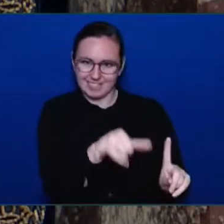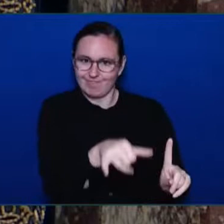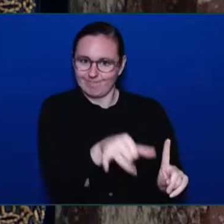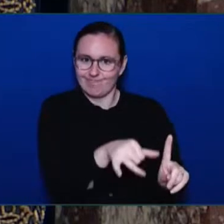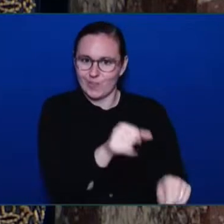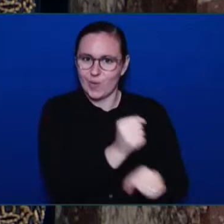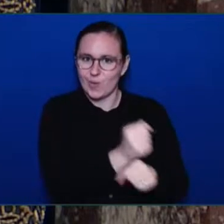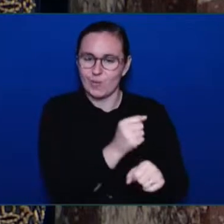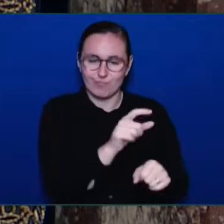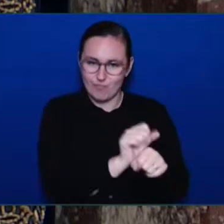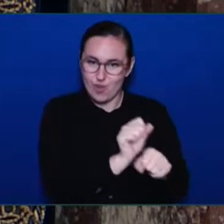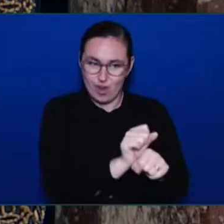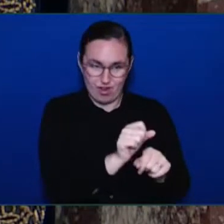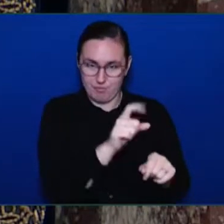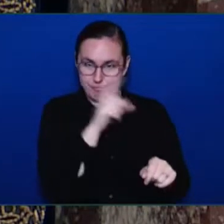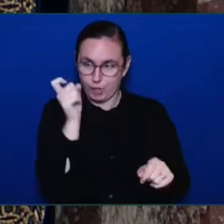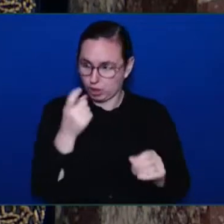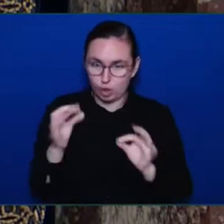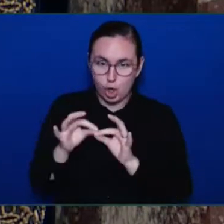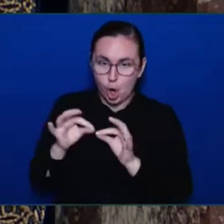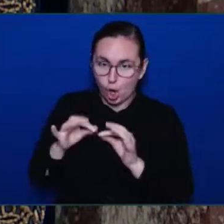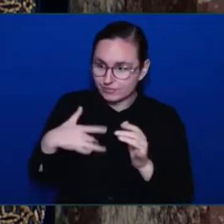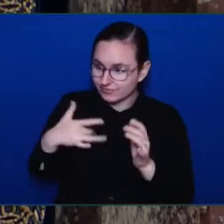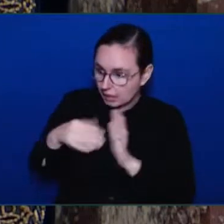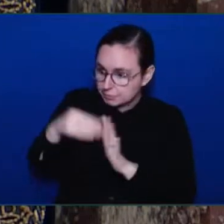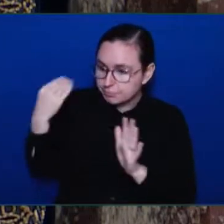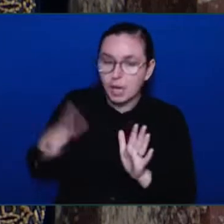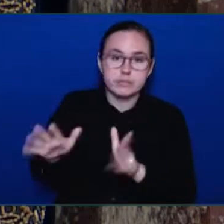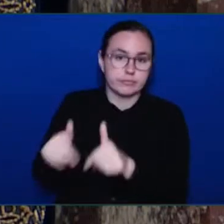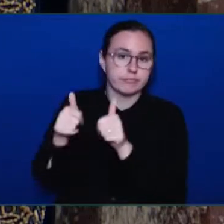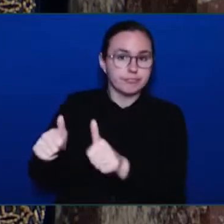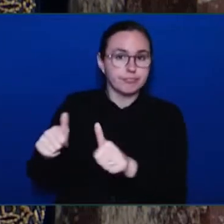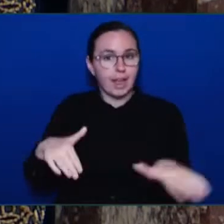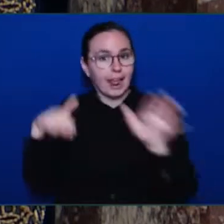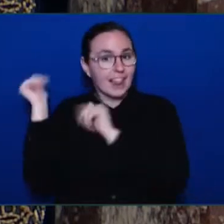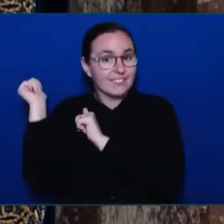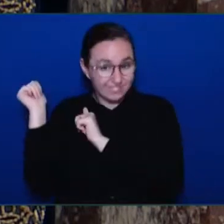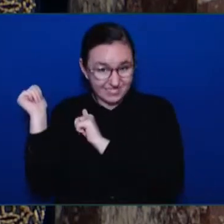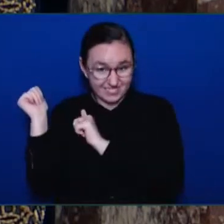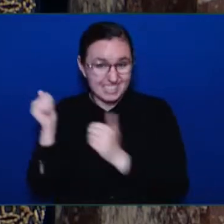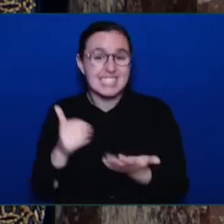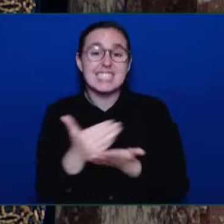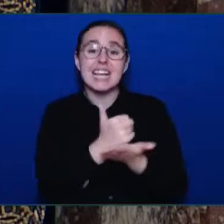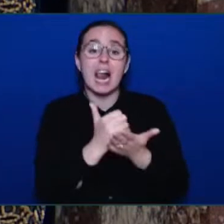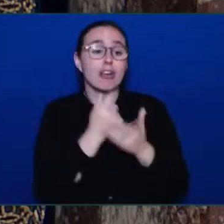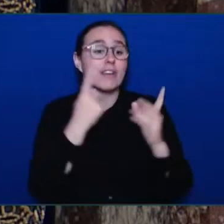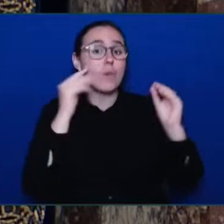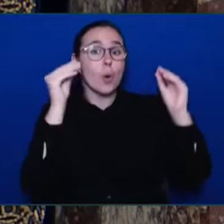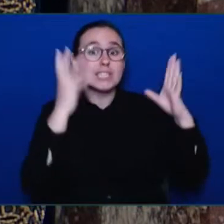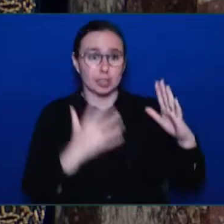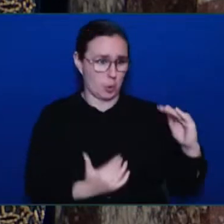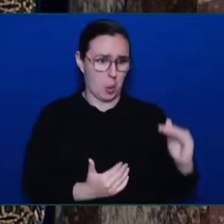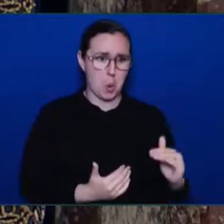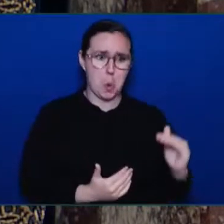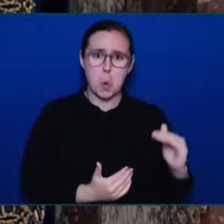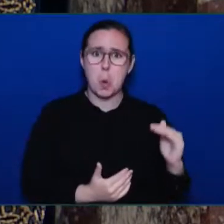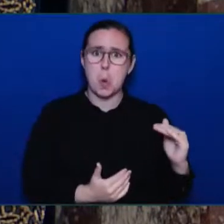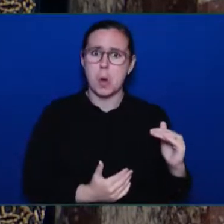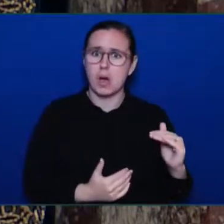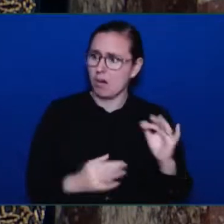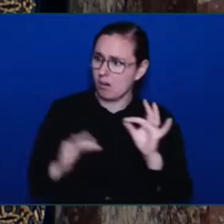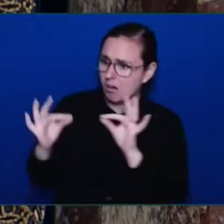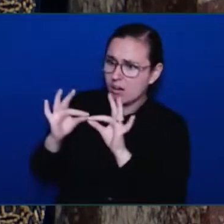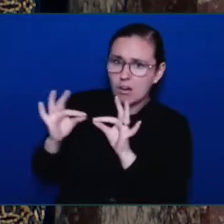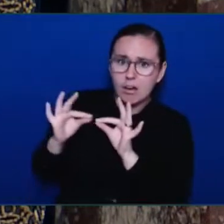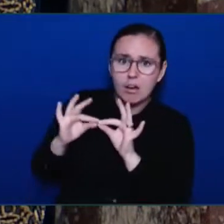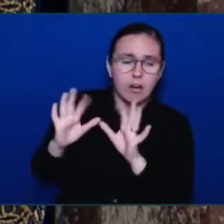Canada. Teachers can't afford to work here. Staffing shortages are so severe that in some districts they're advertising for uncertified teachers. Through